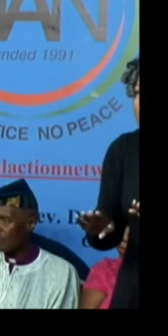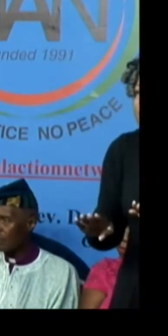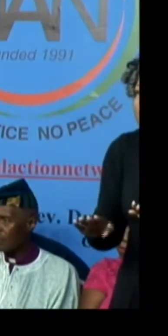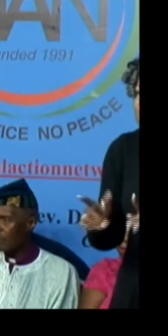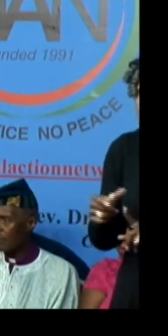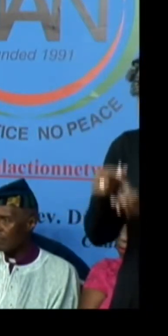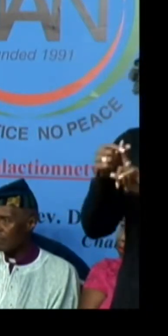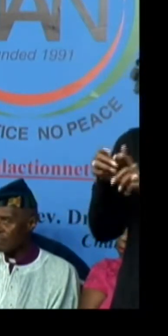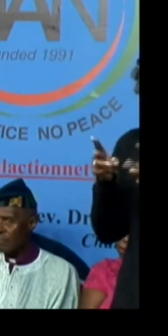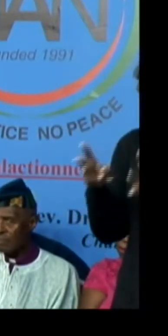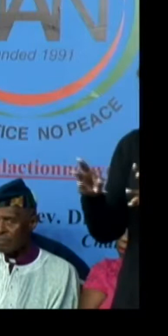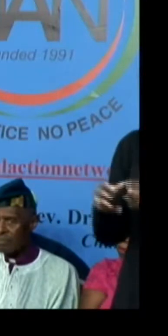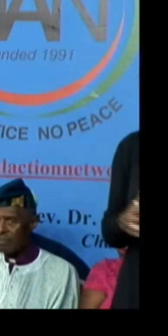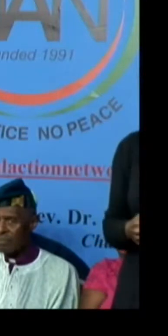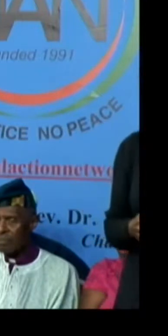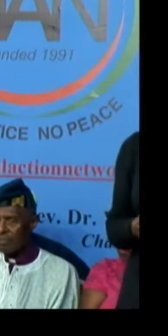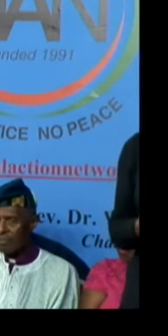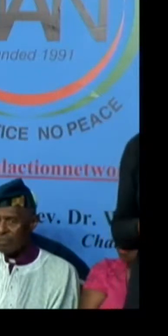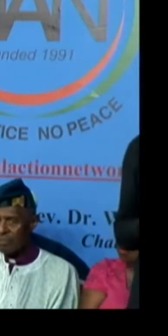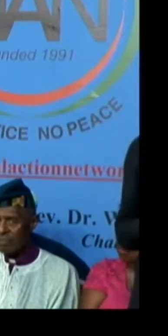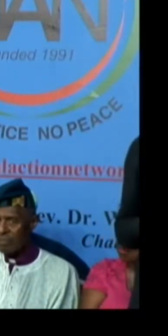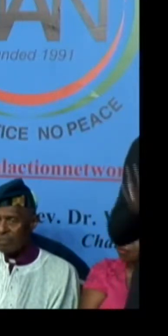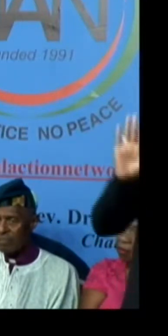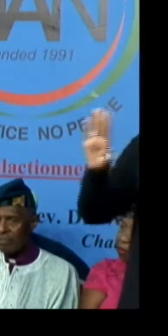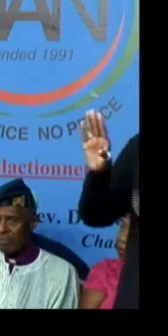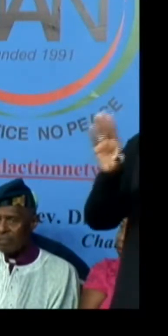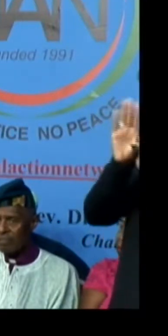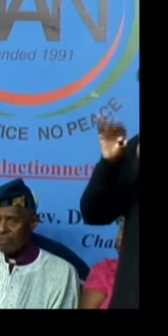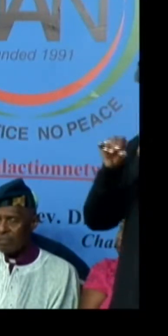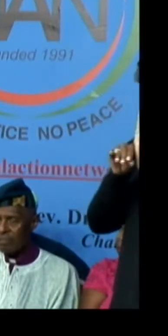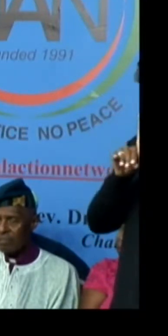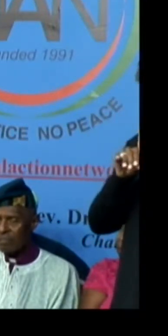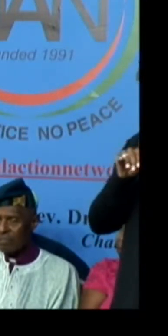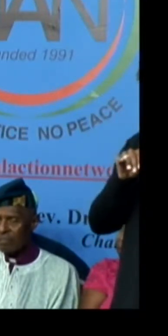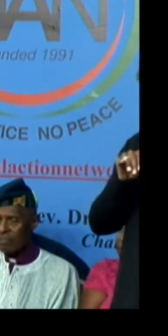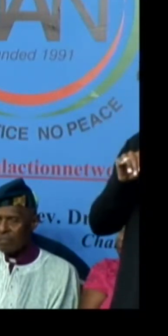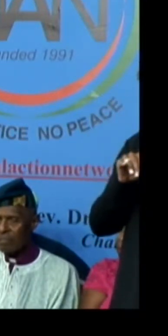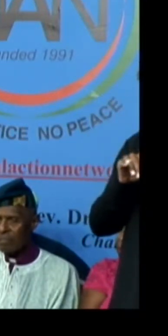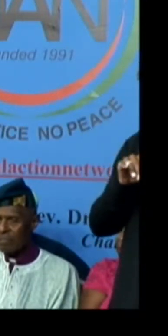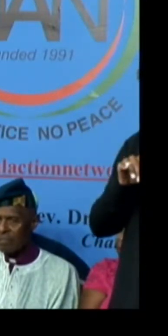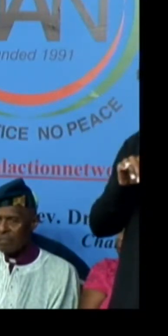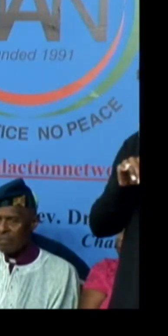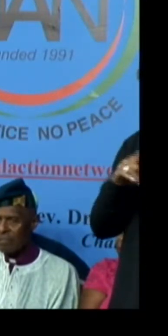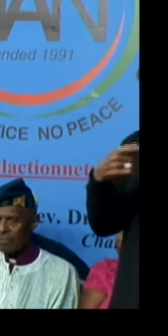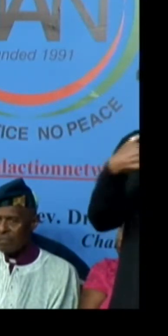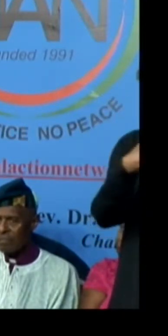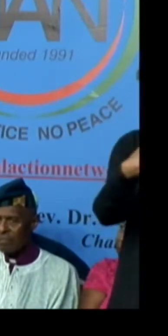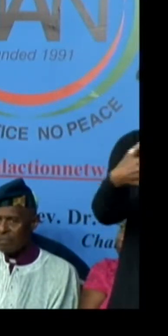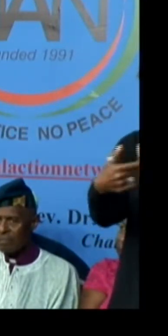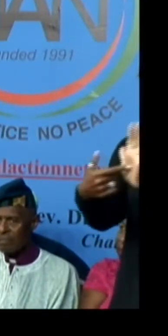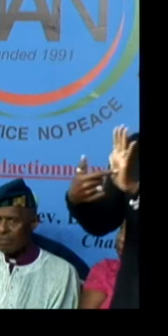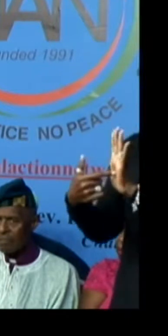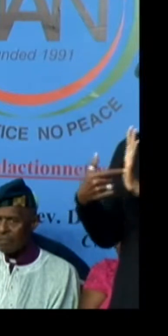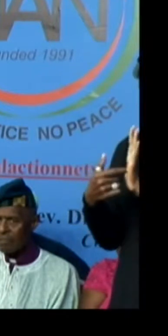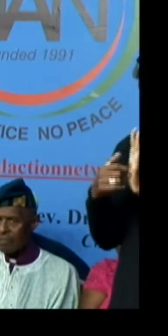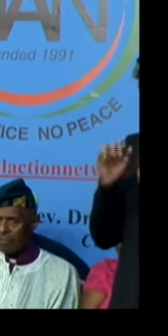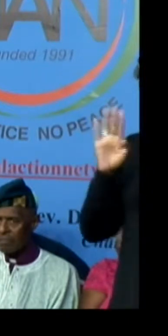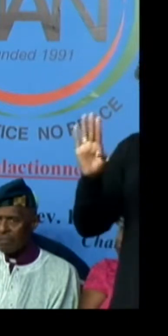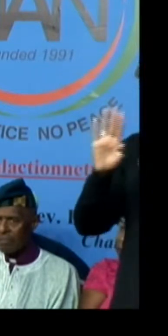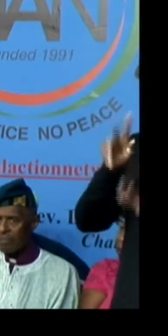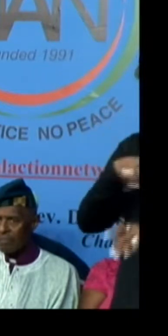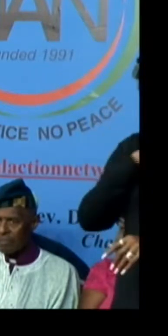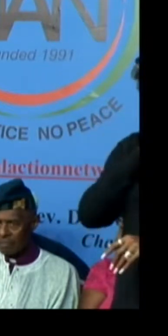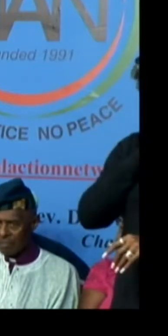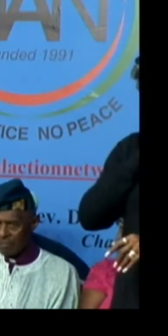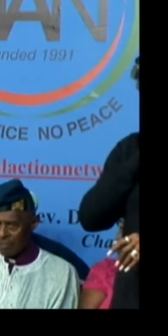And your epistemological background defines your resulting